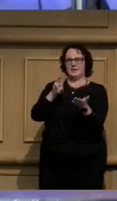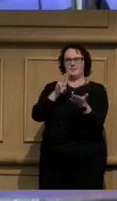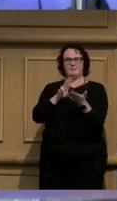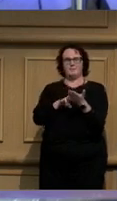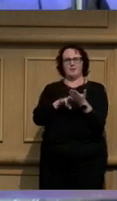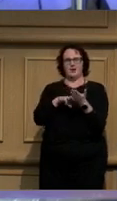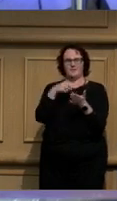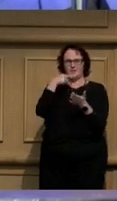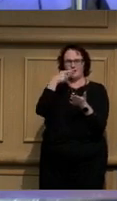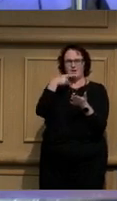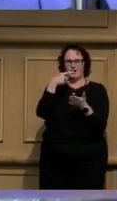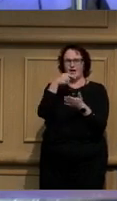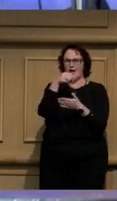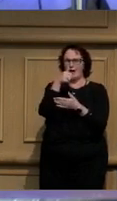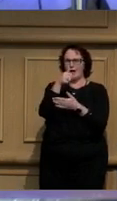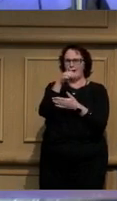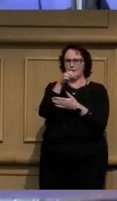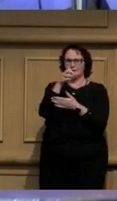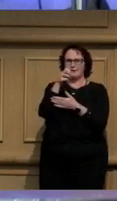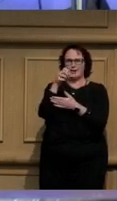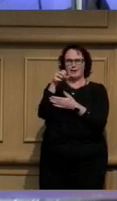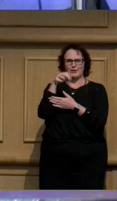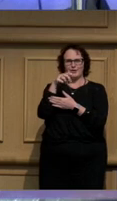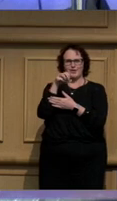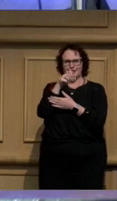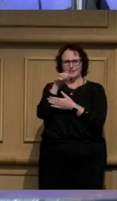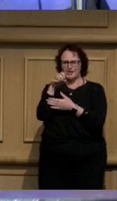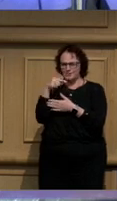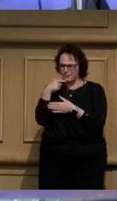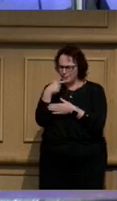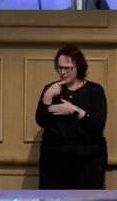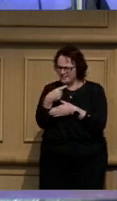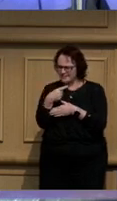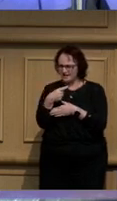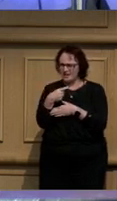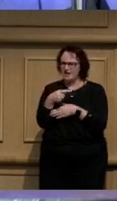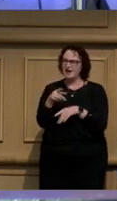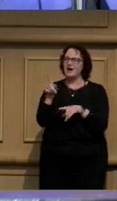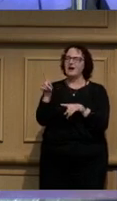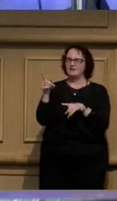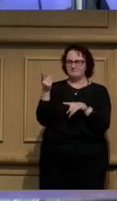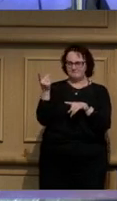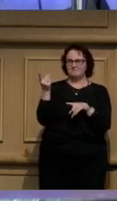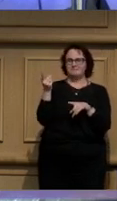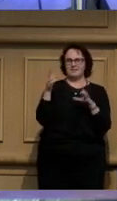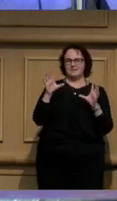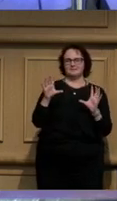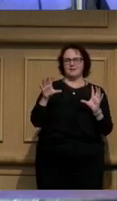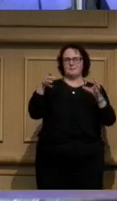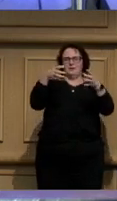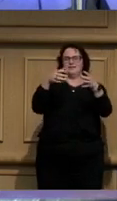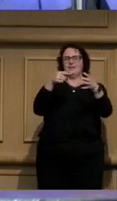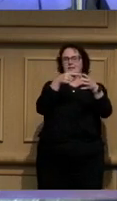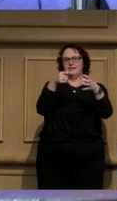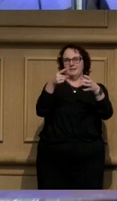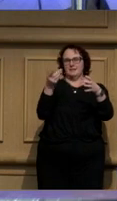never pronounce it, Astana and Istana. They say, what is that? And I say, well, it's a body that